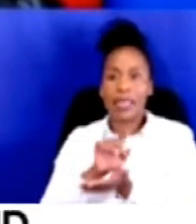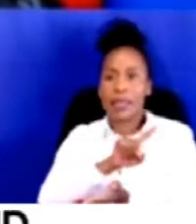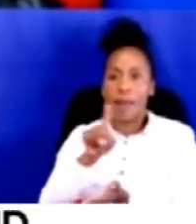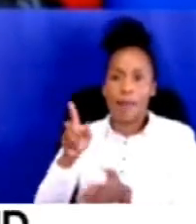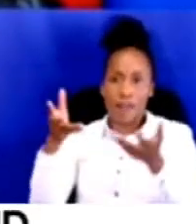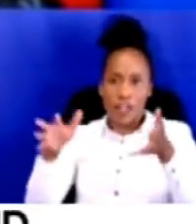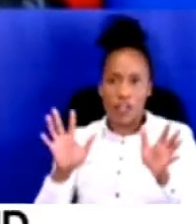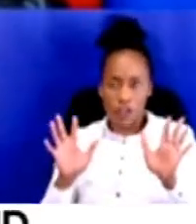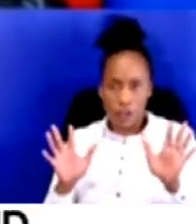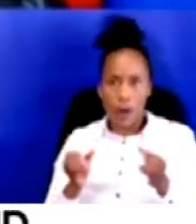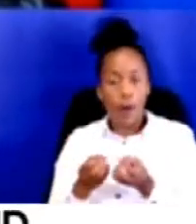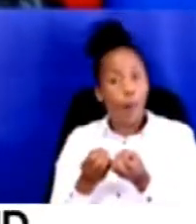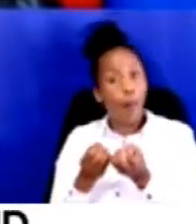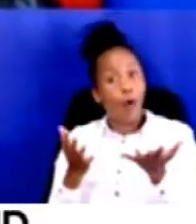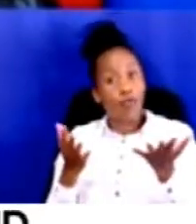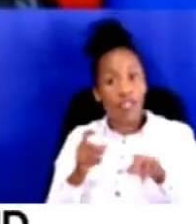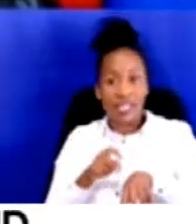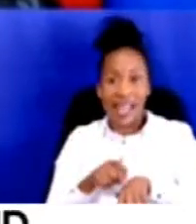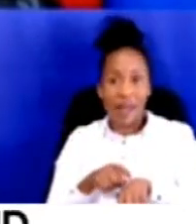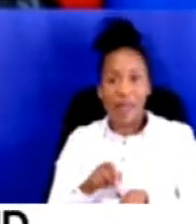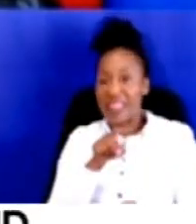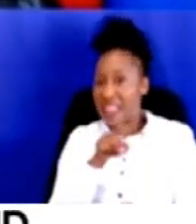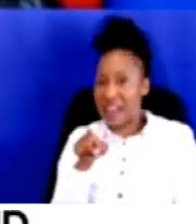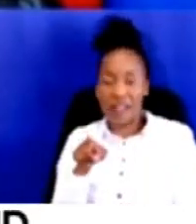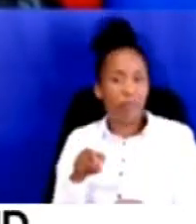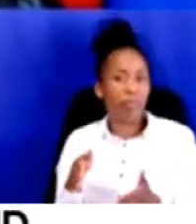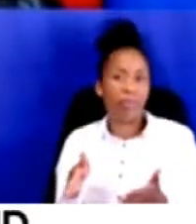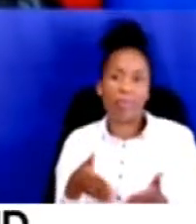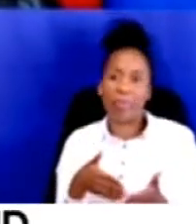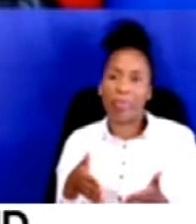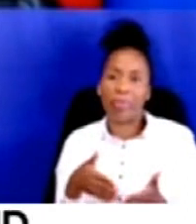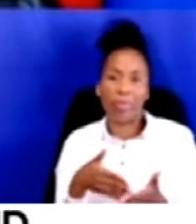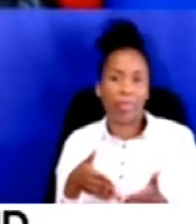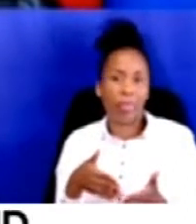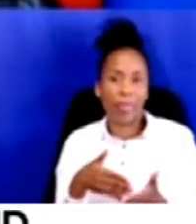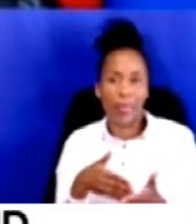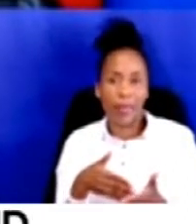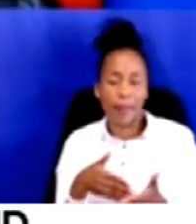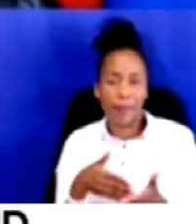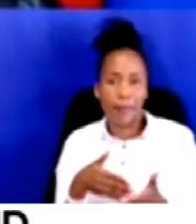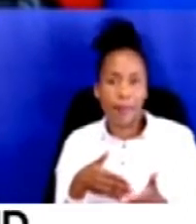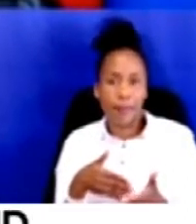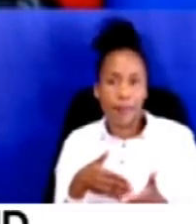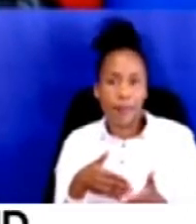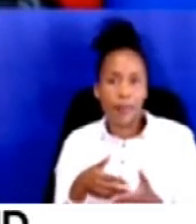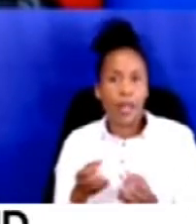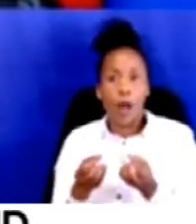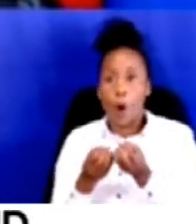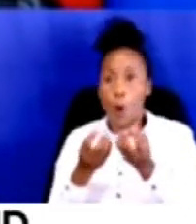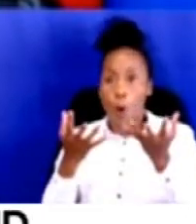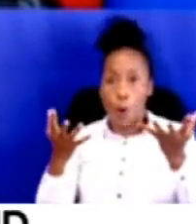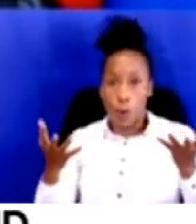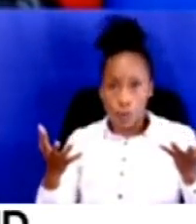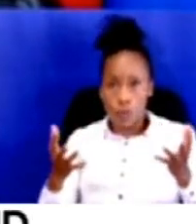Now, most of the time, that has been lacking, and a lot of leaders have